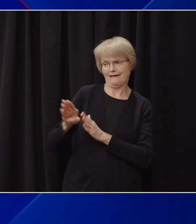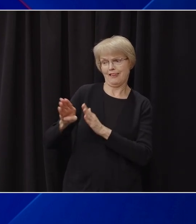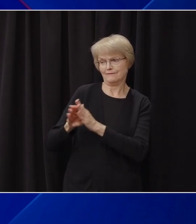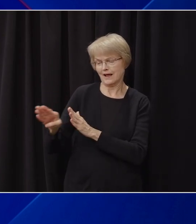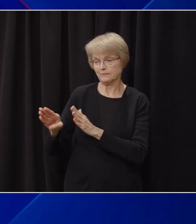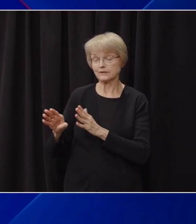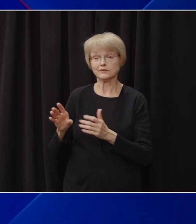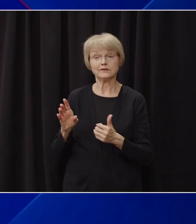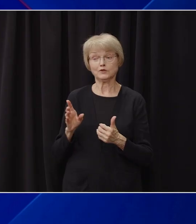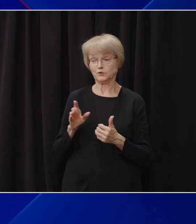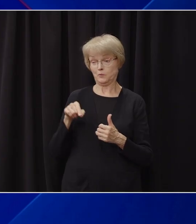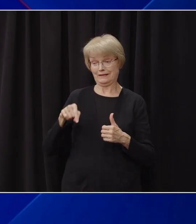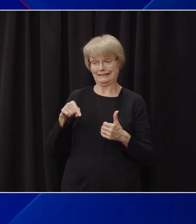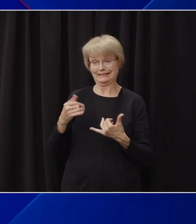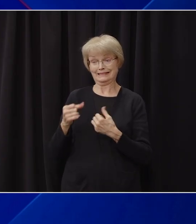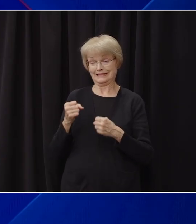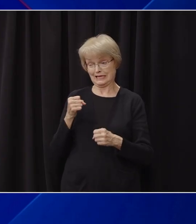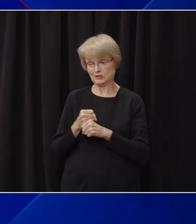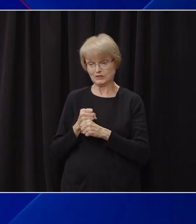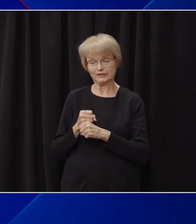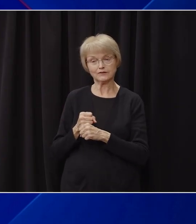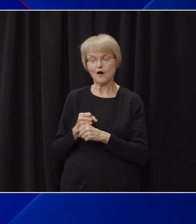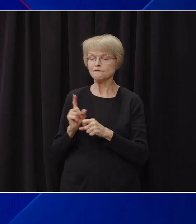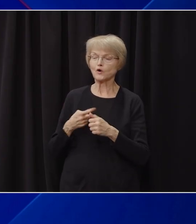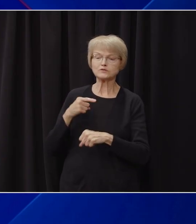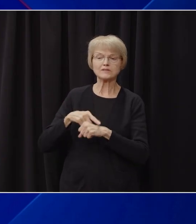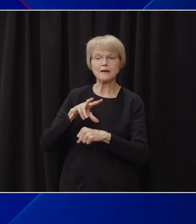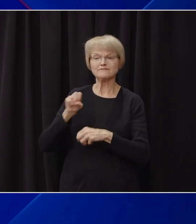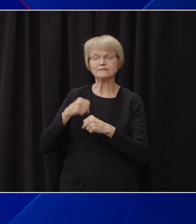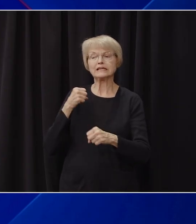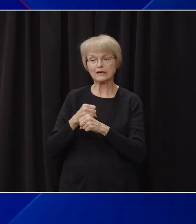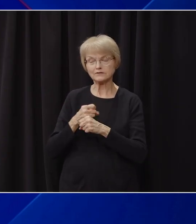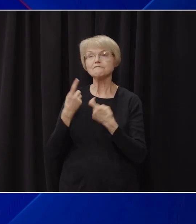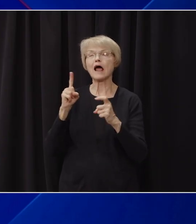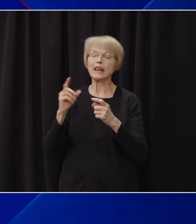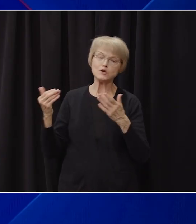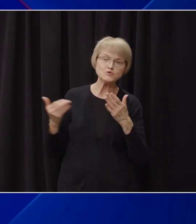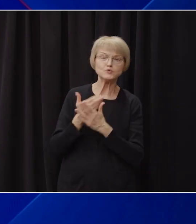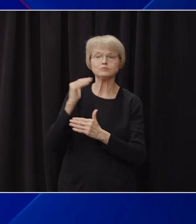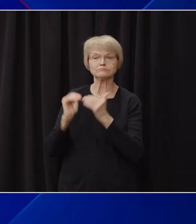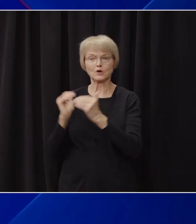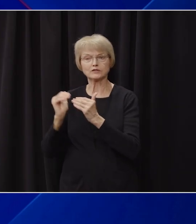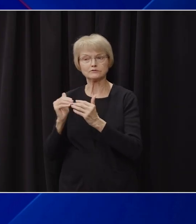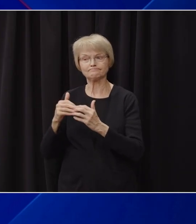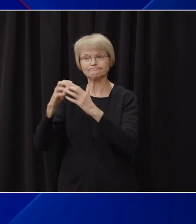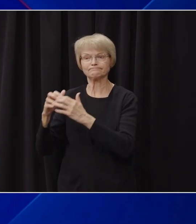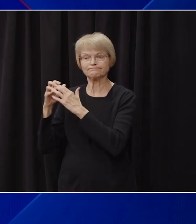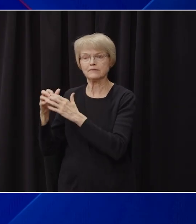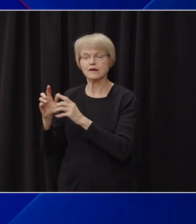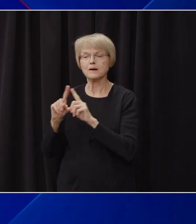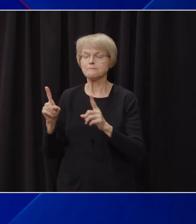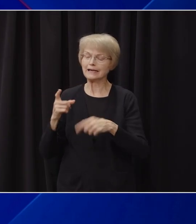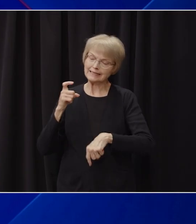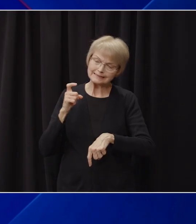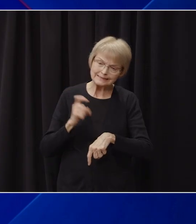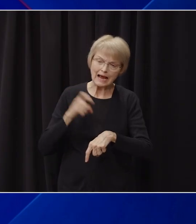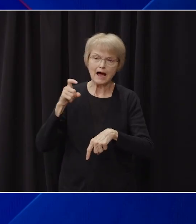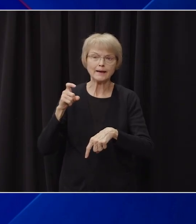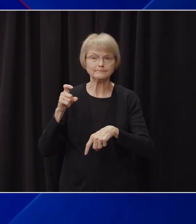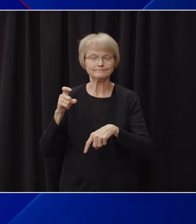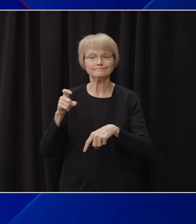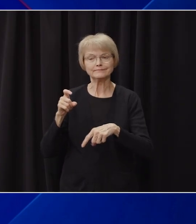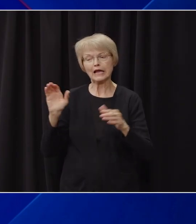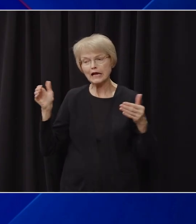50 years that we've done new construction in the park. But again, it's time, and it's focused